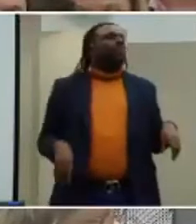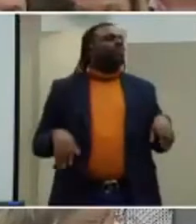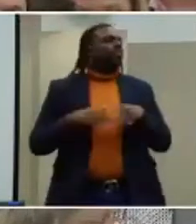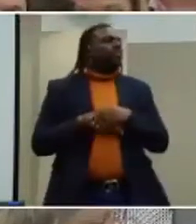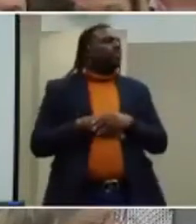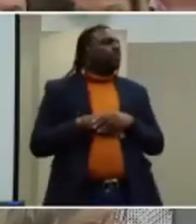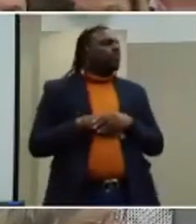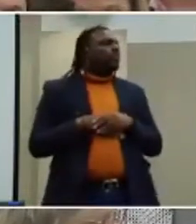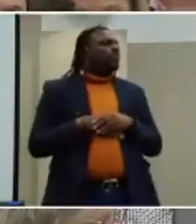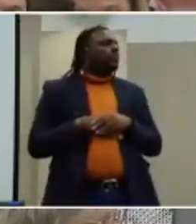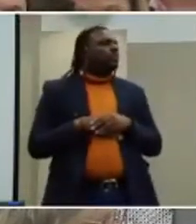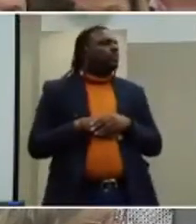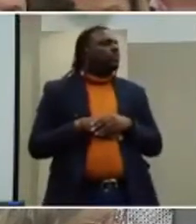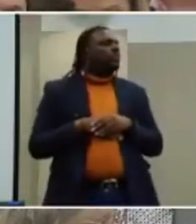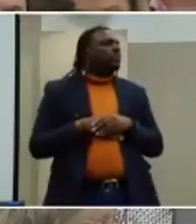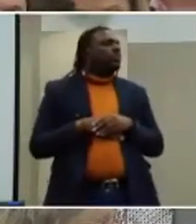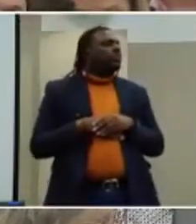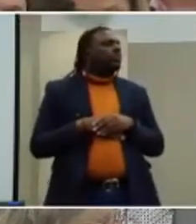there's